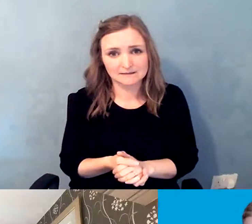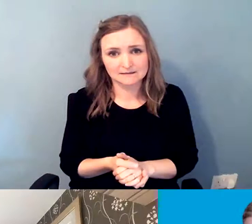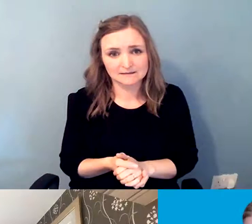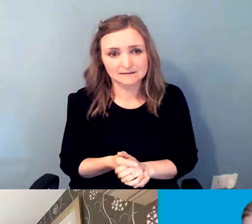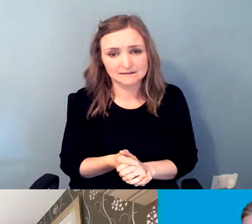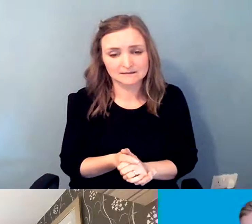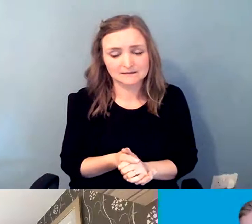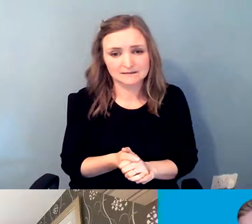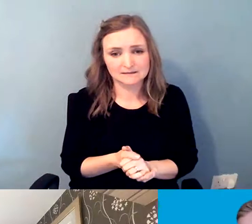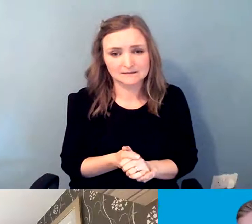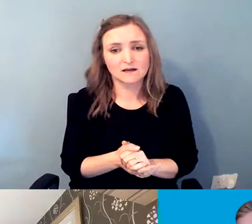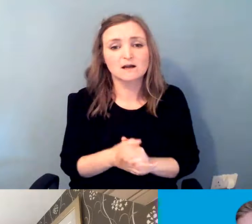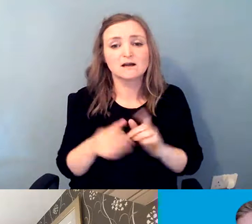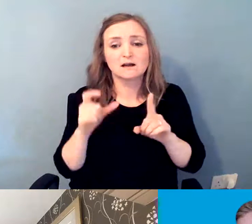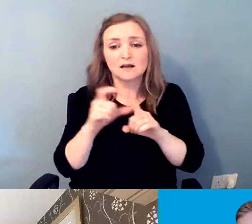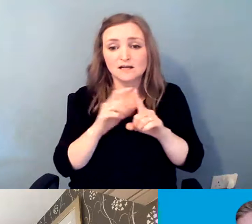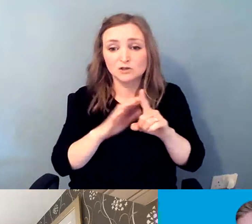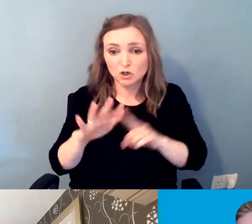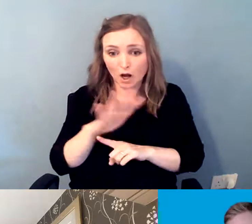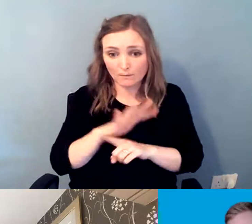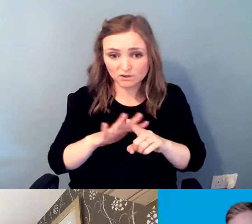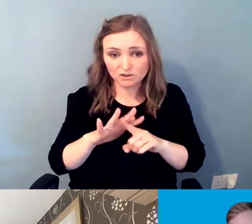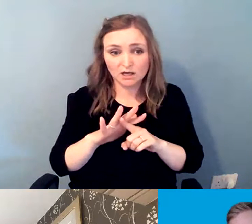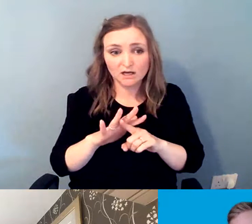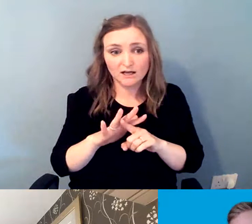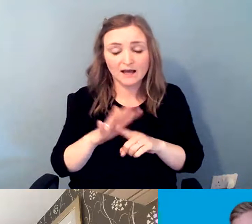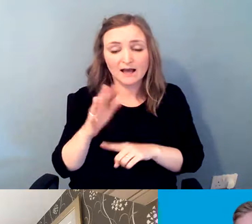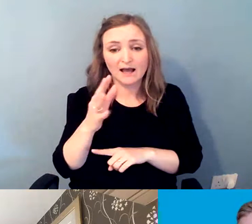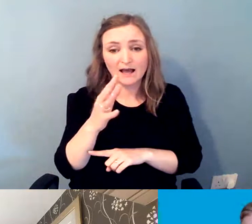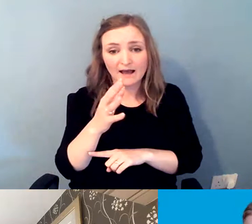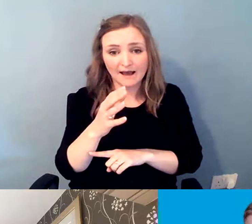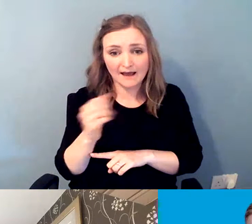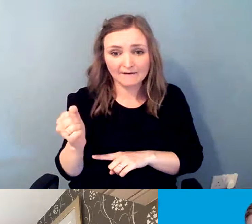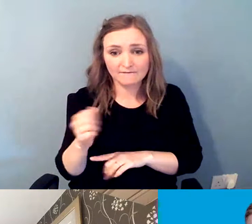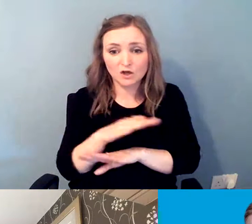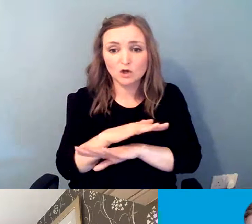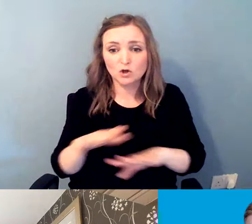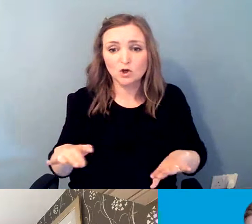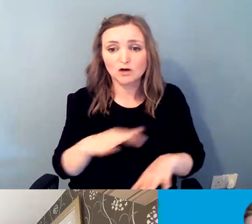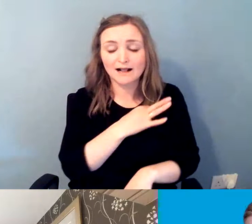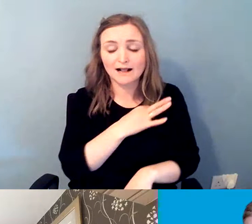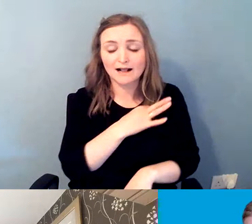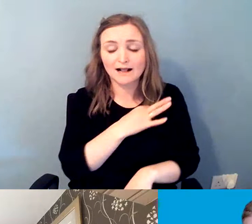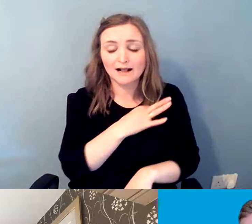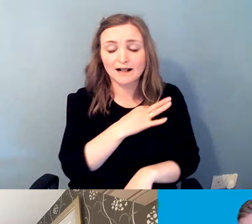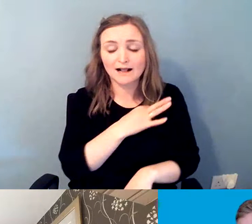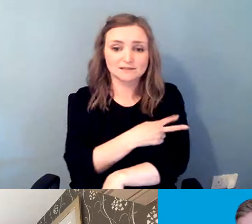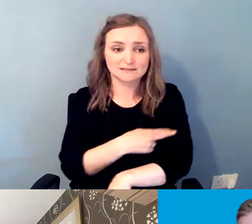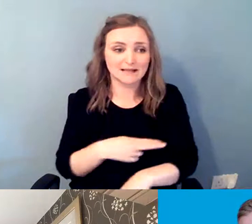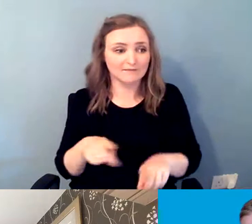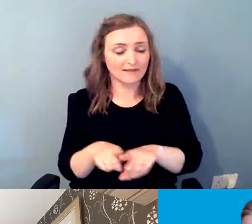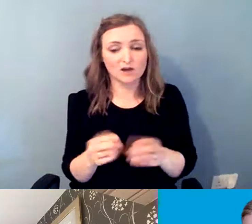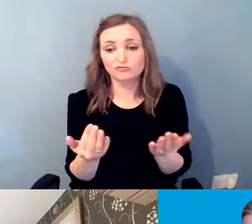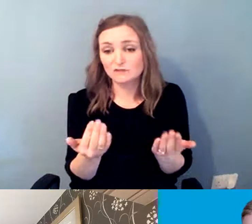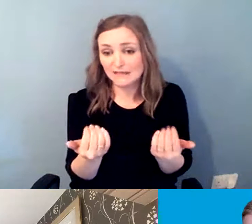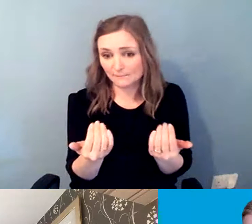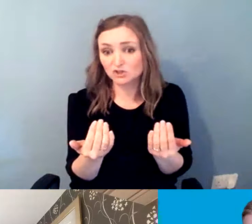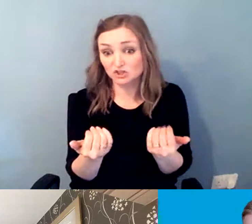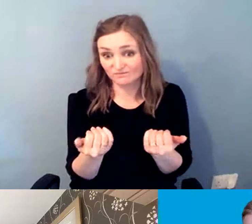move within Derbyshire to see our non-clinical staff, so our patient-facing receptionists, for